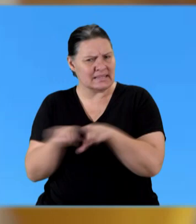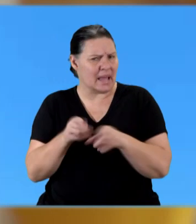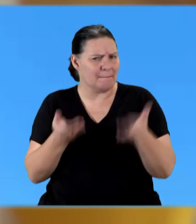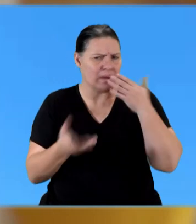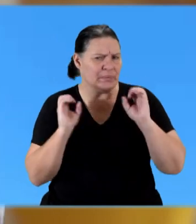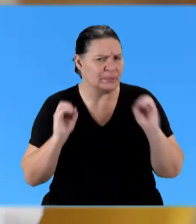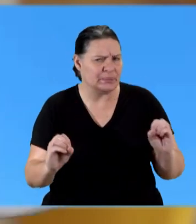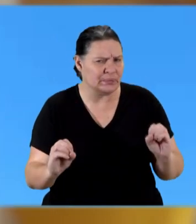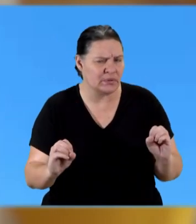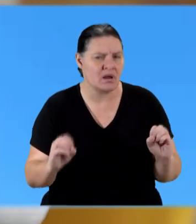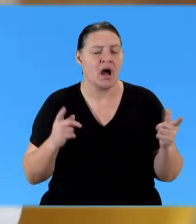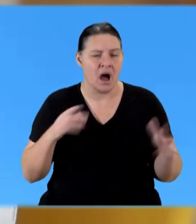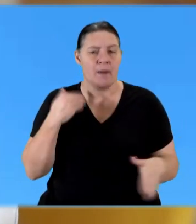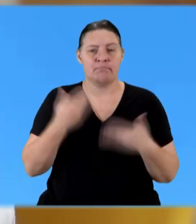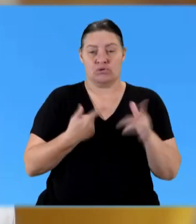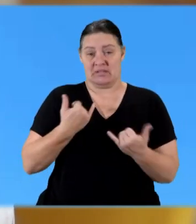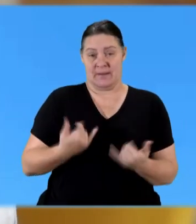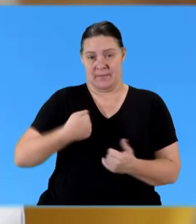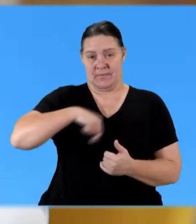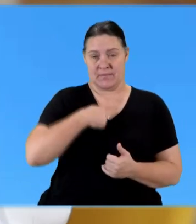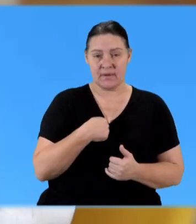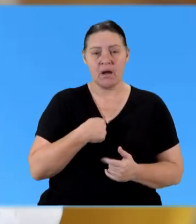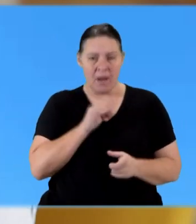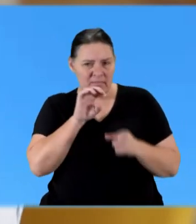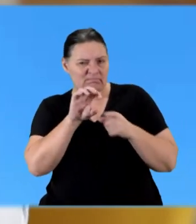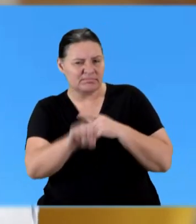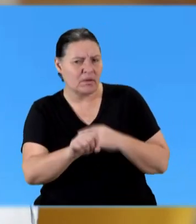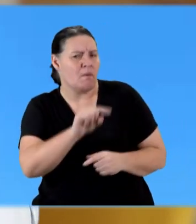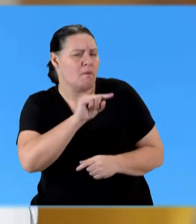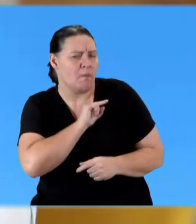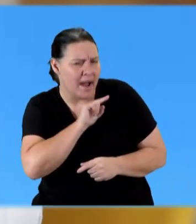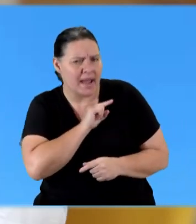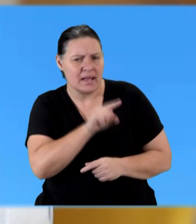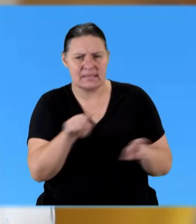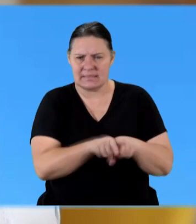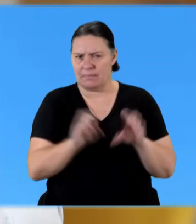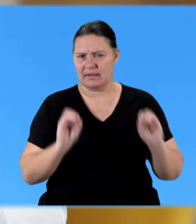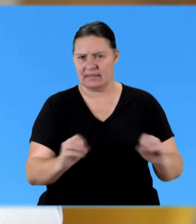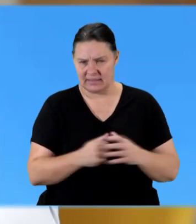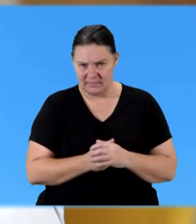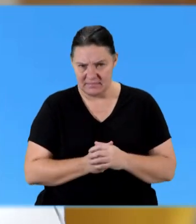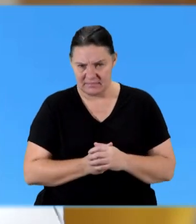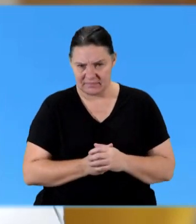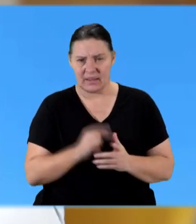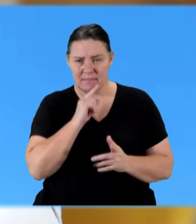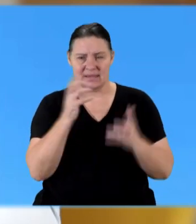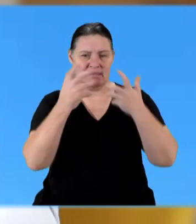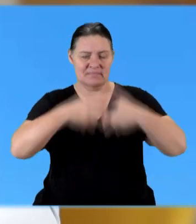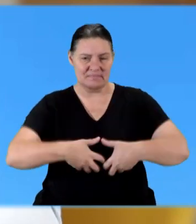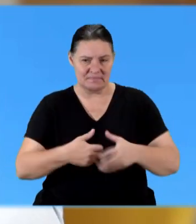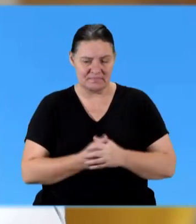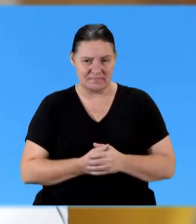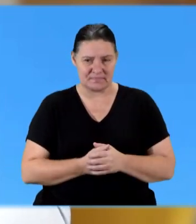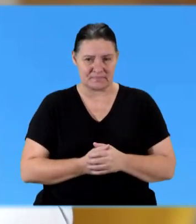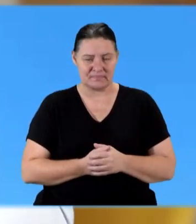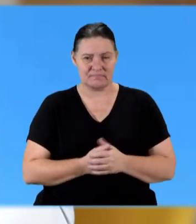the same balance, the process of us now finding out why they are not the same, that is